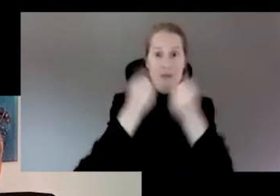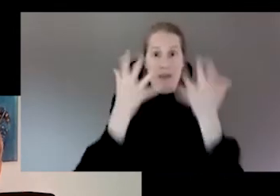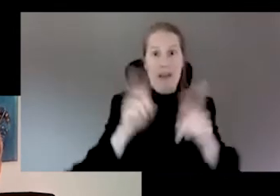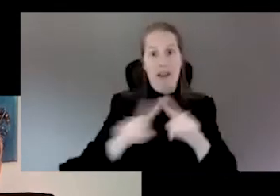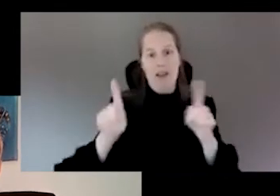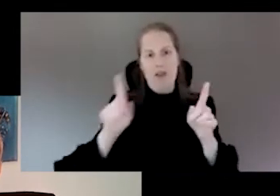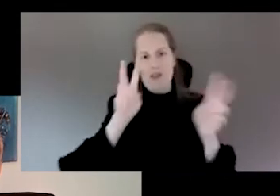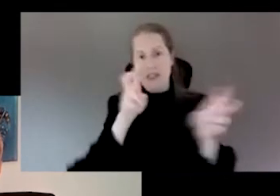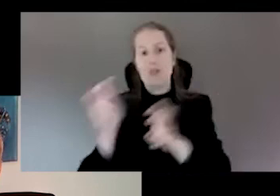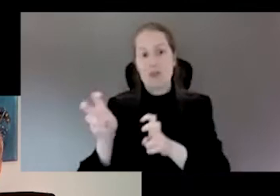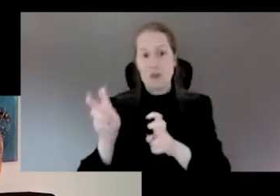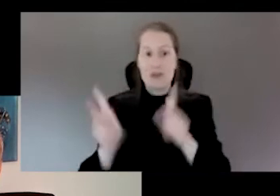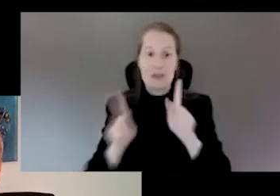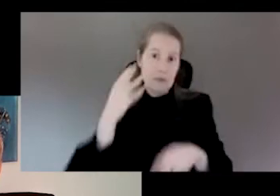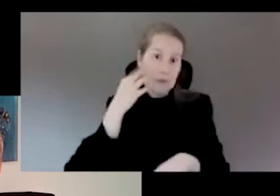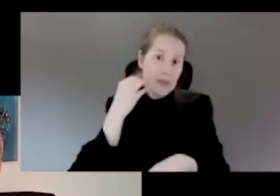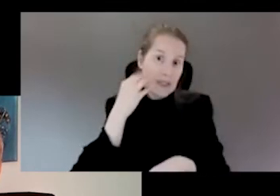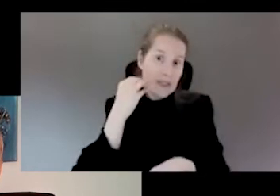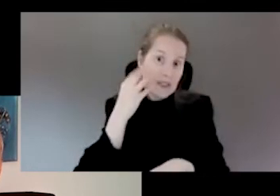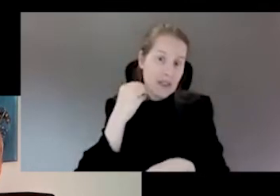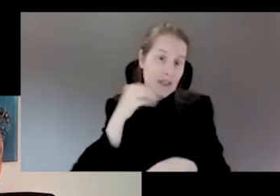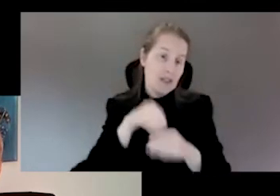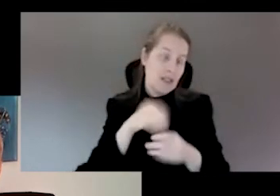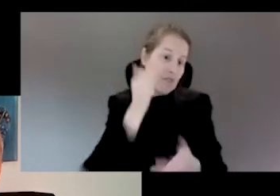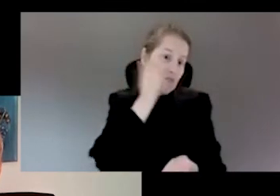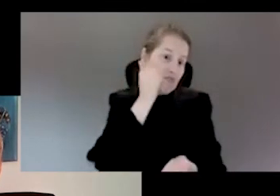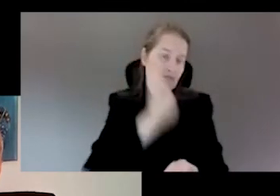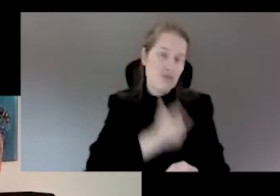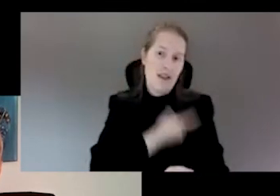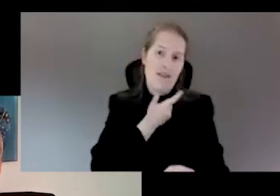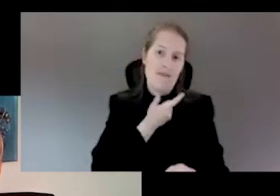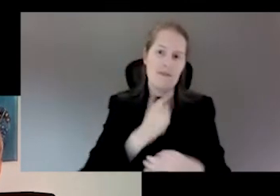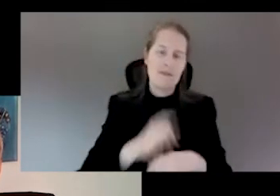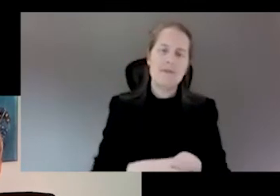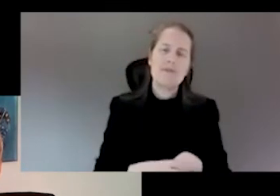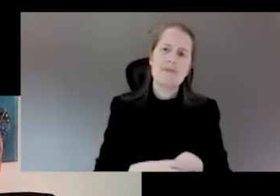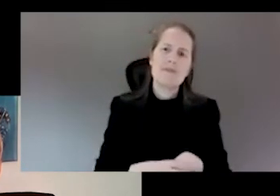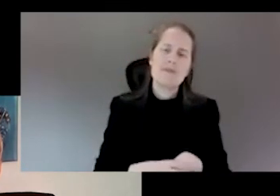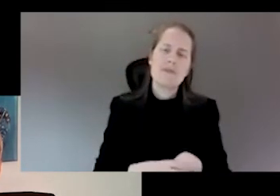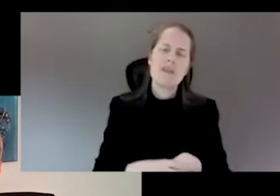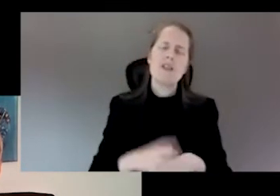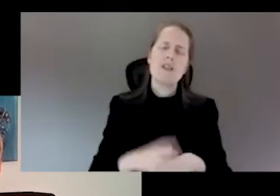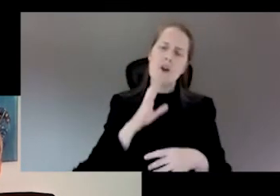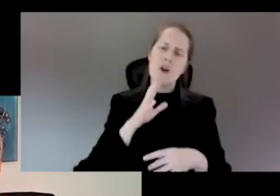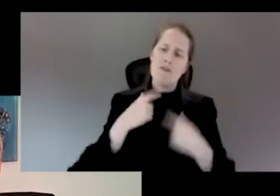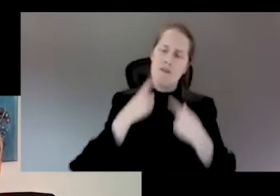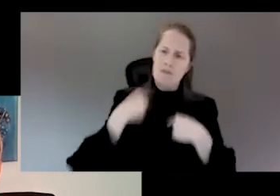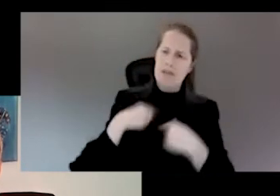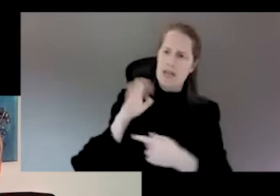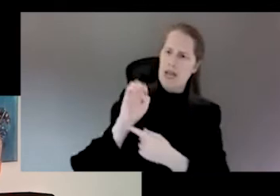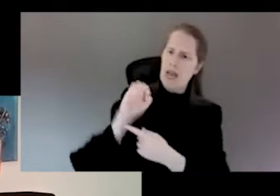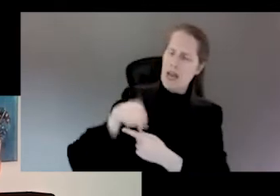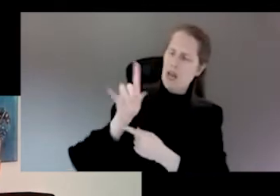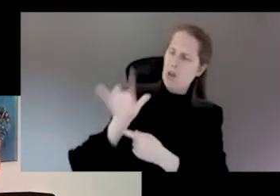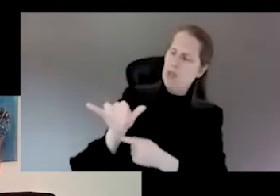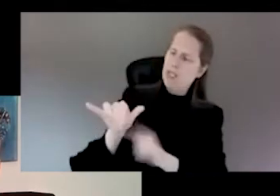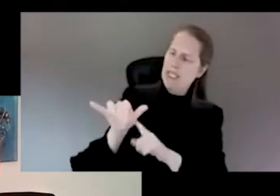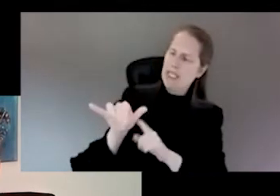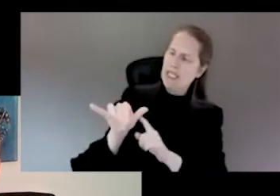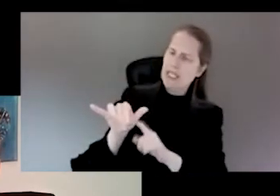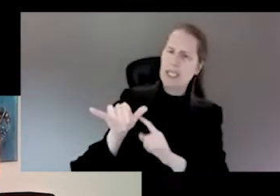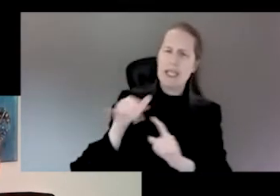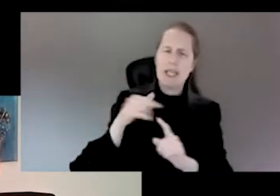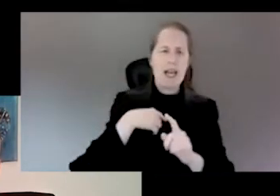people face in their everyday lives. And so when I'm talking about equity, I look at it through a